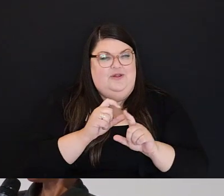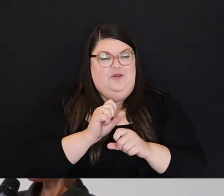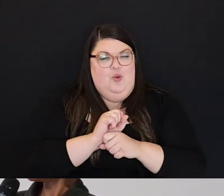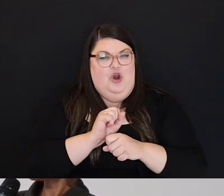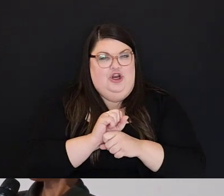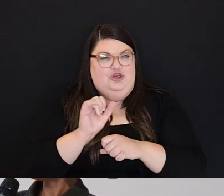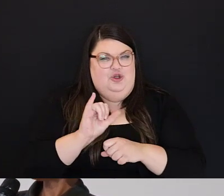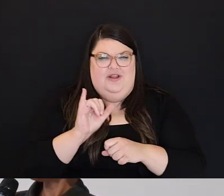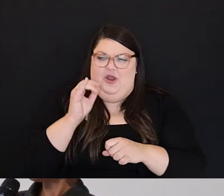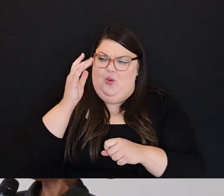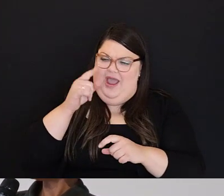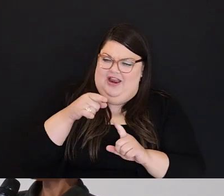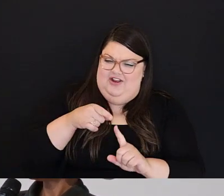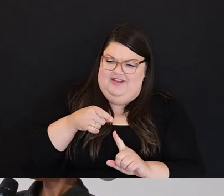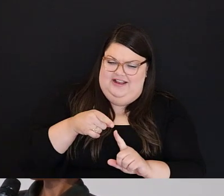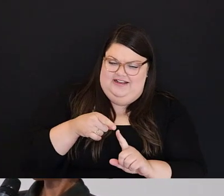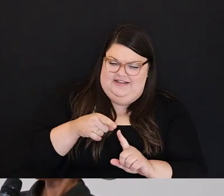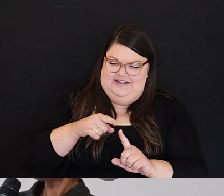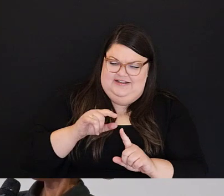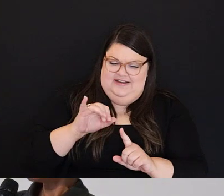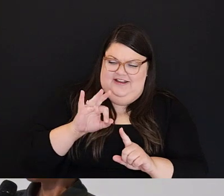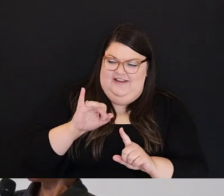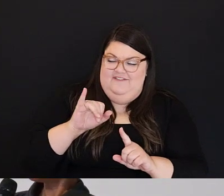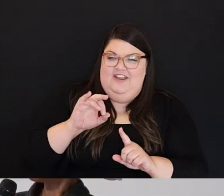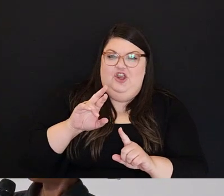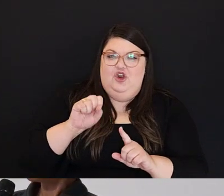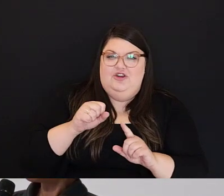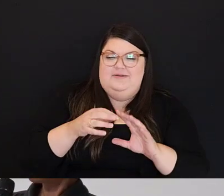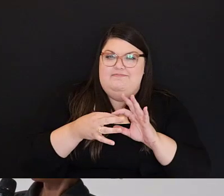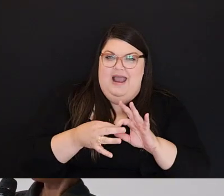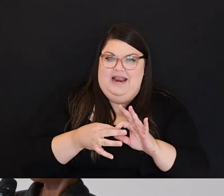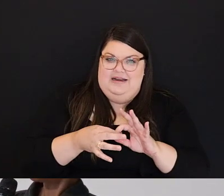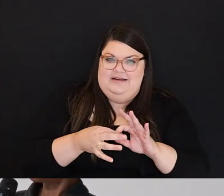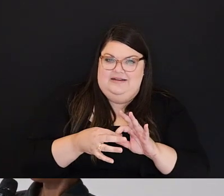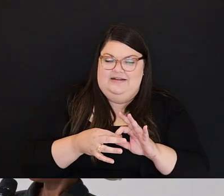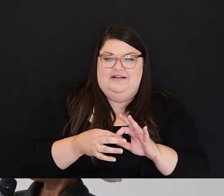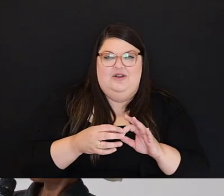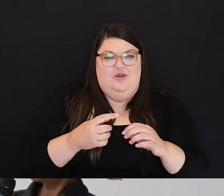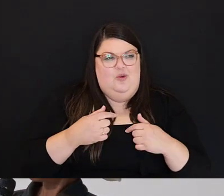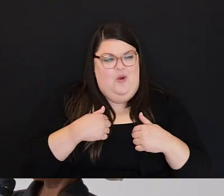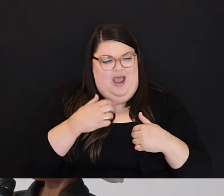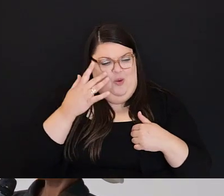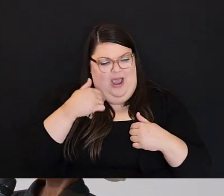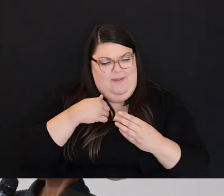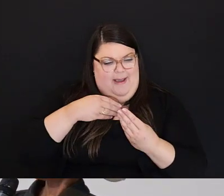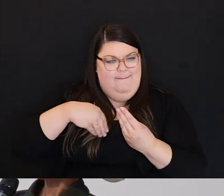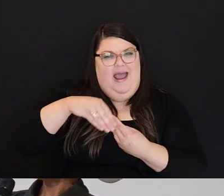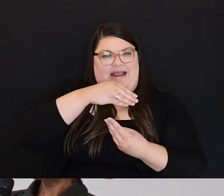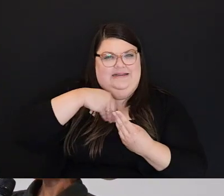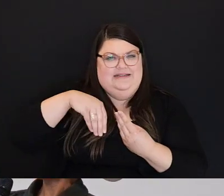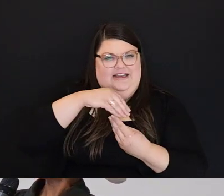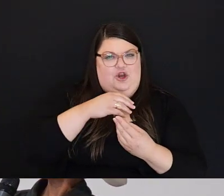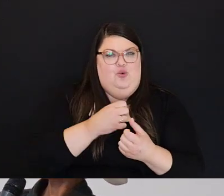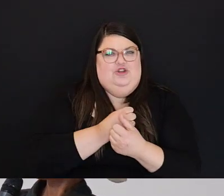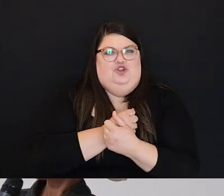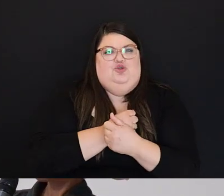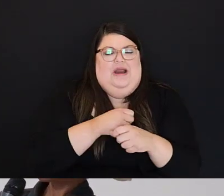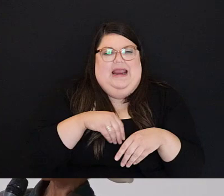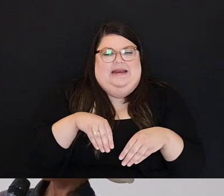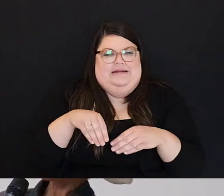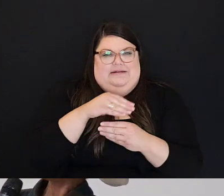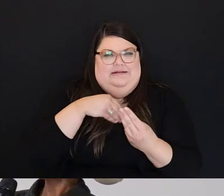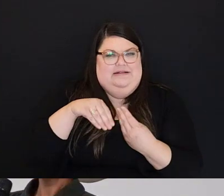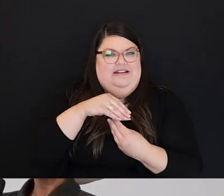why are all these figures bounded? Was I bounded? Why am I binding? why am I restrained? And it's like restrained is